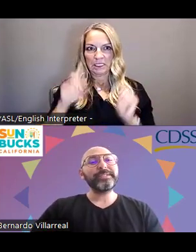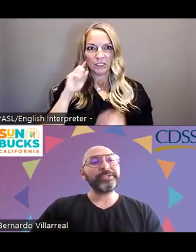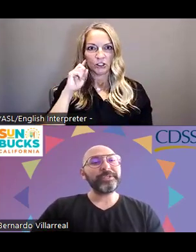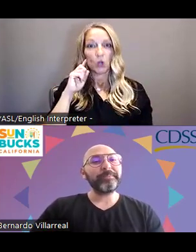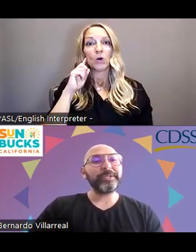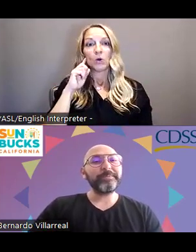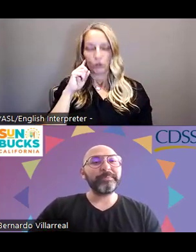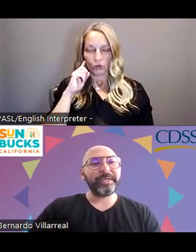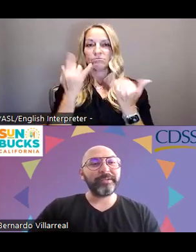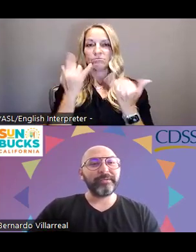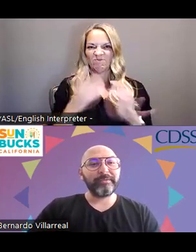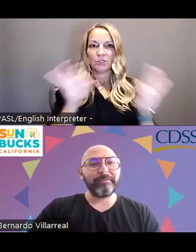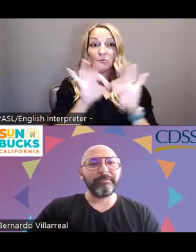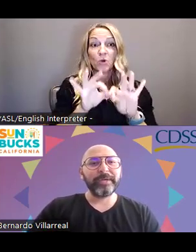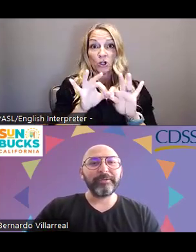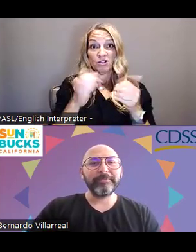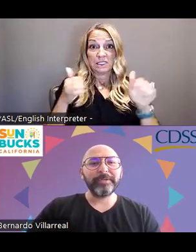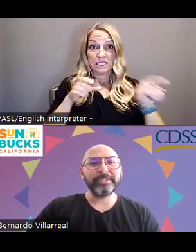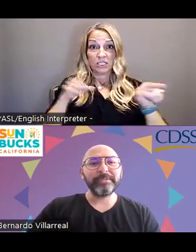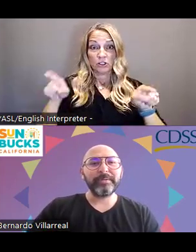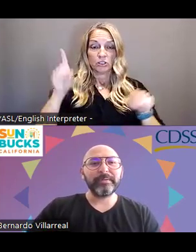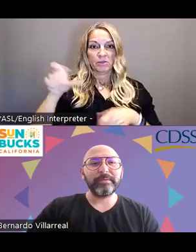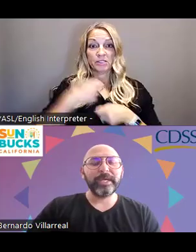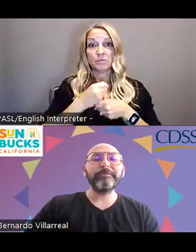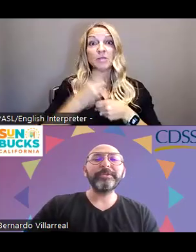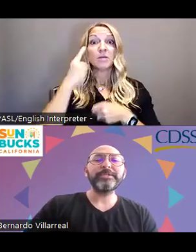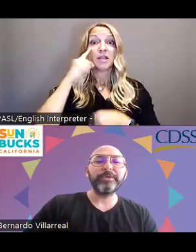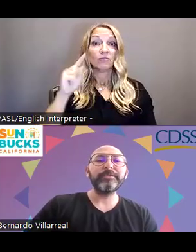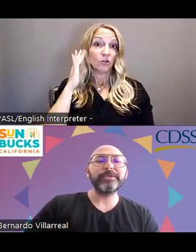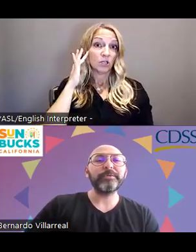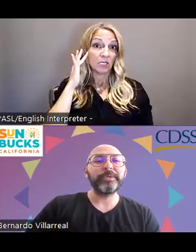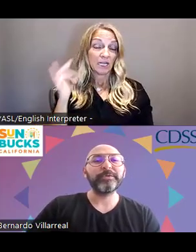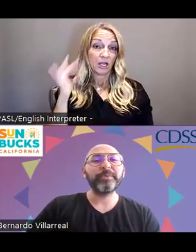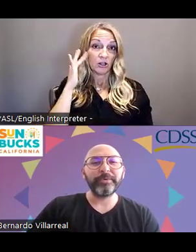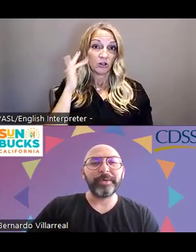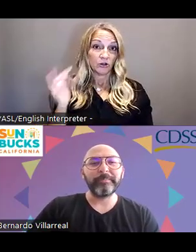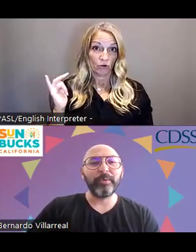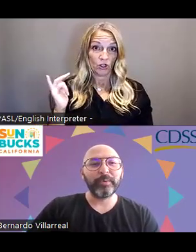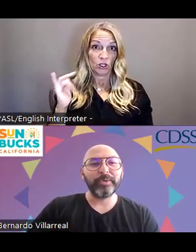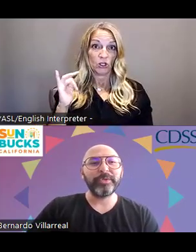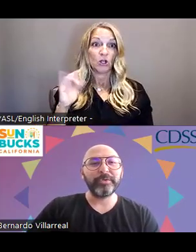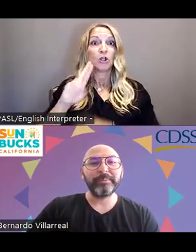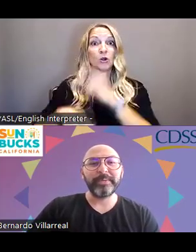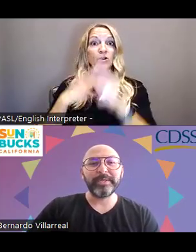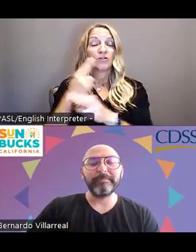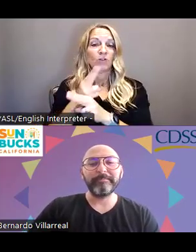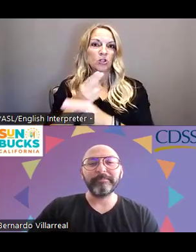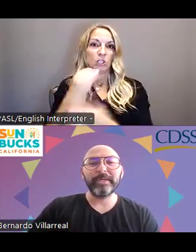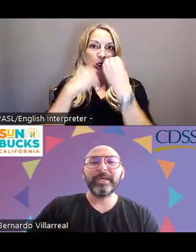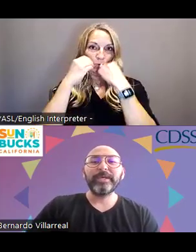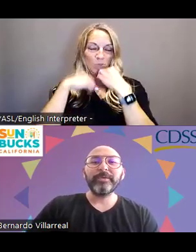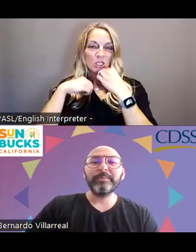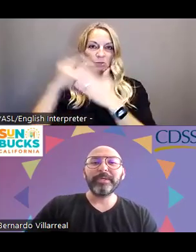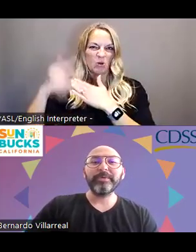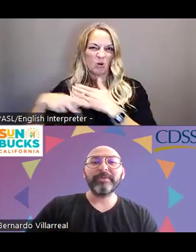An important distinction must be made for California's Universal Meals Program, or